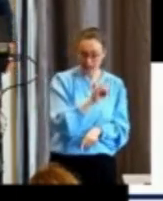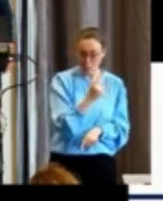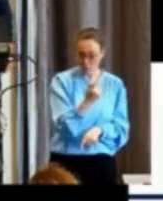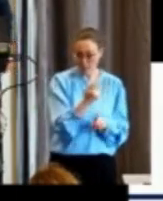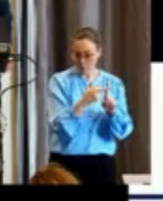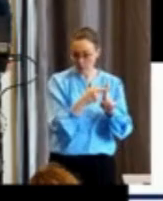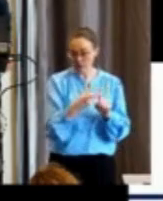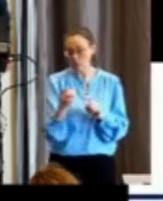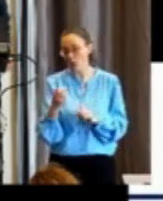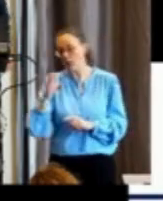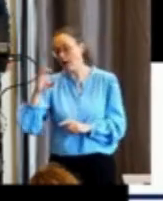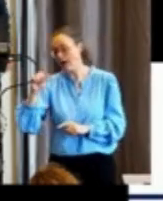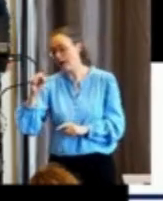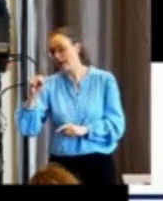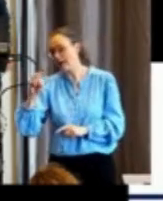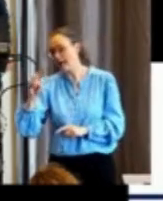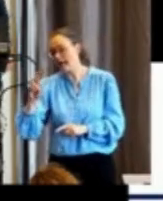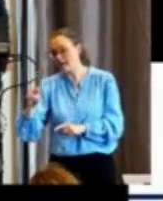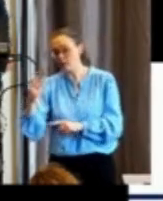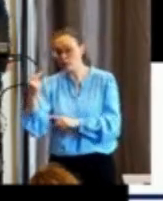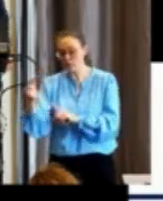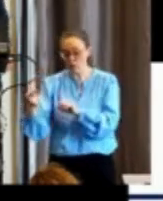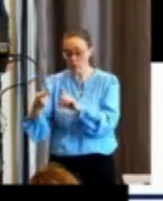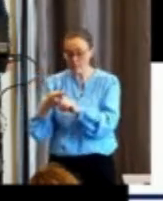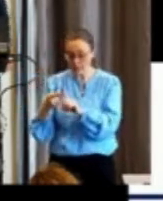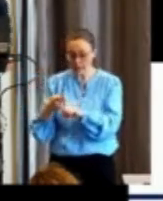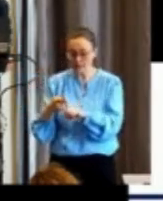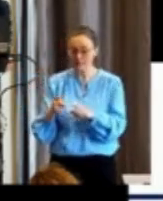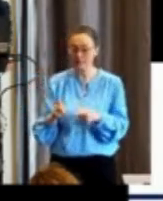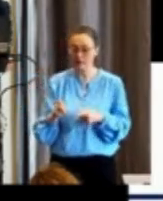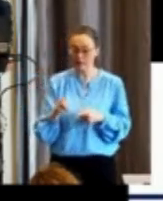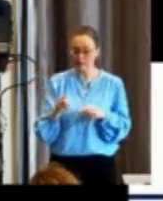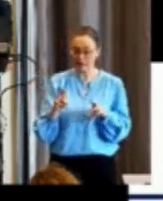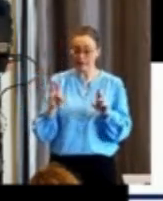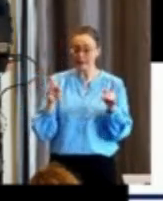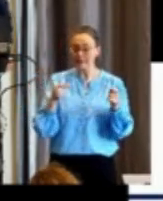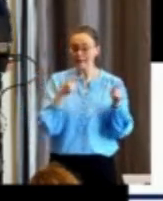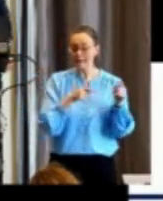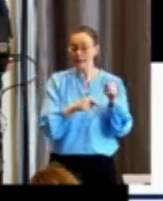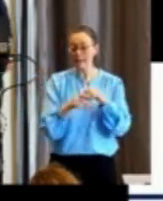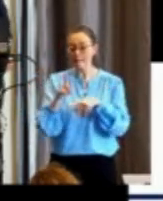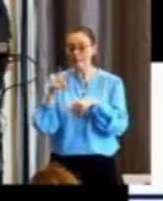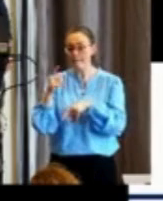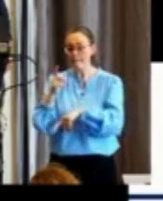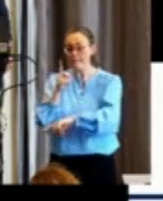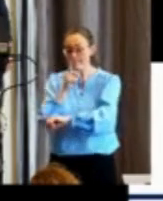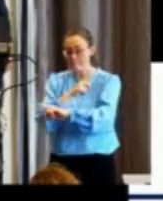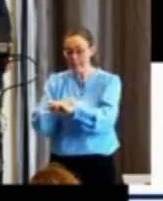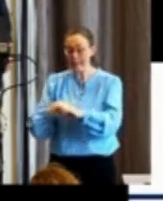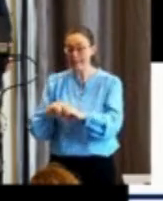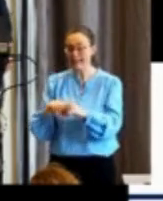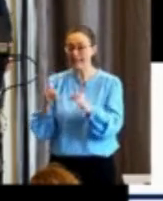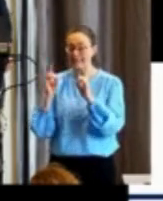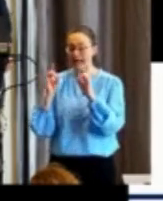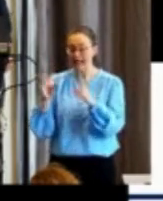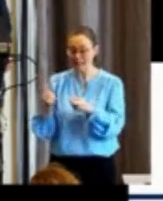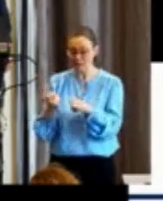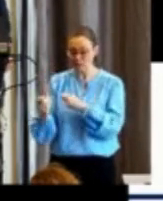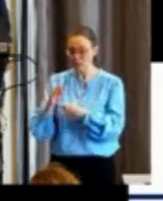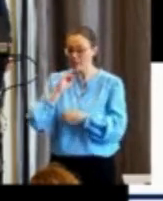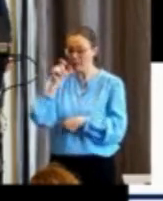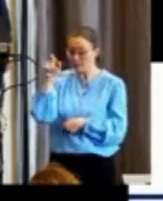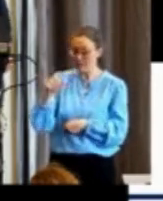or Caspr2 positive limbic encephalitis. And then in black bars are our healthy controls, individuals that don't have this